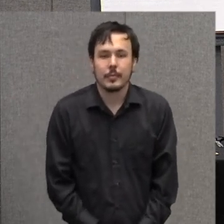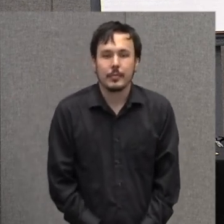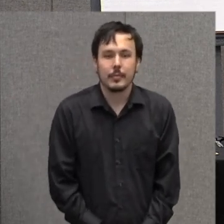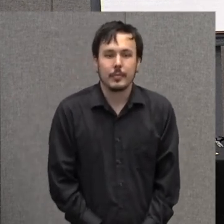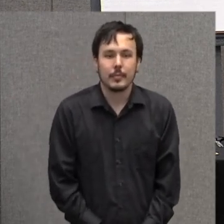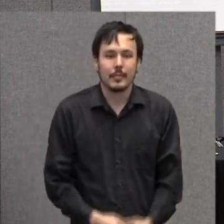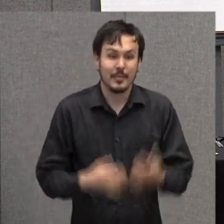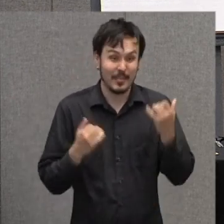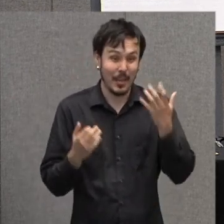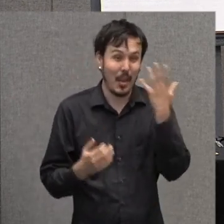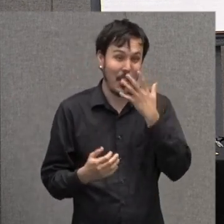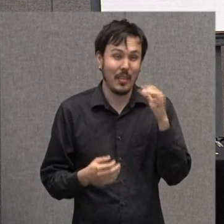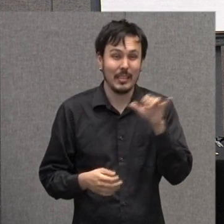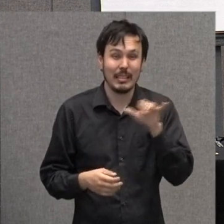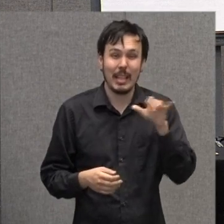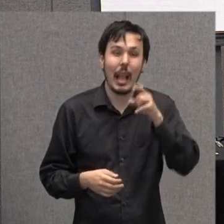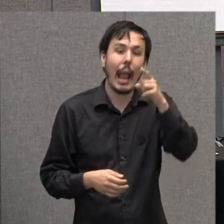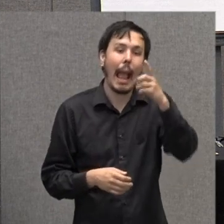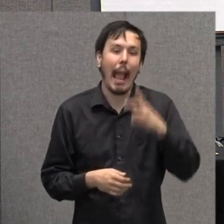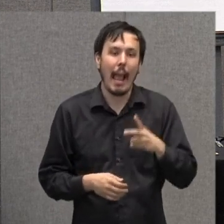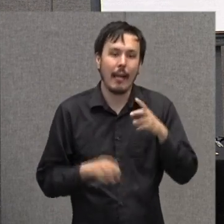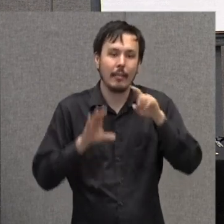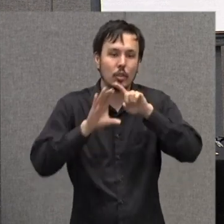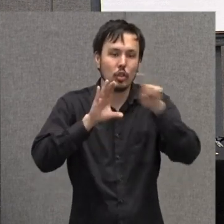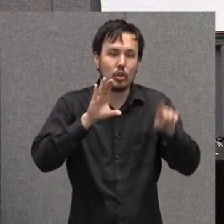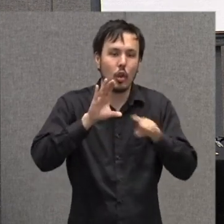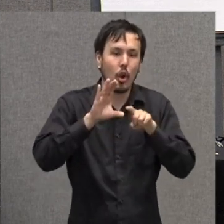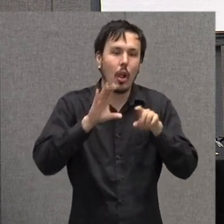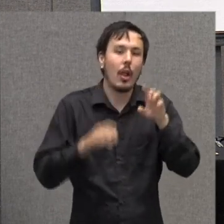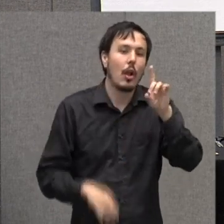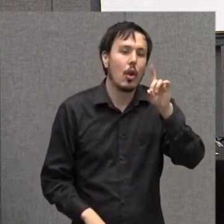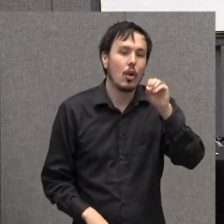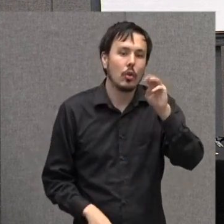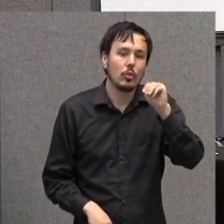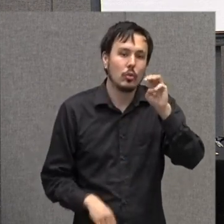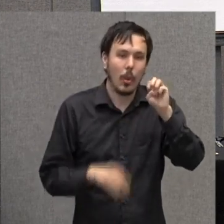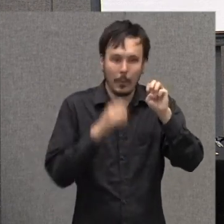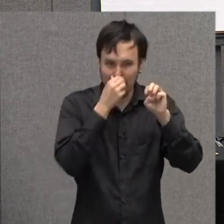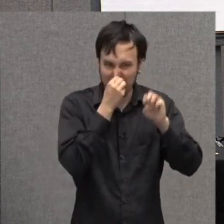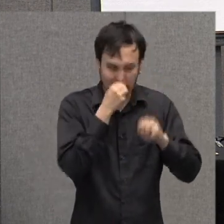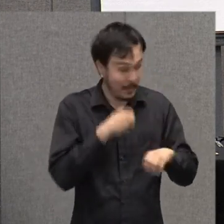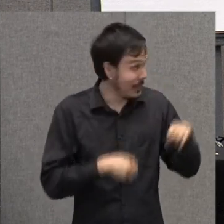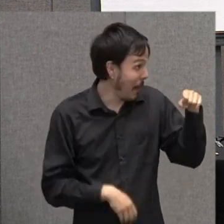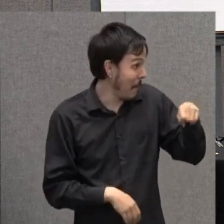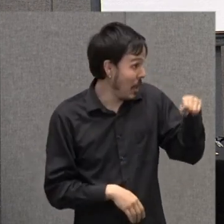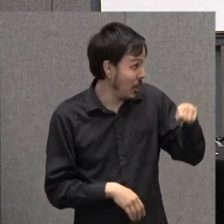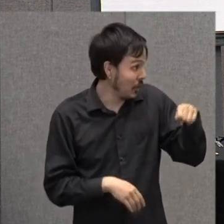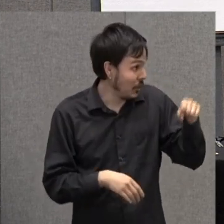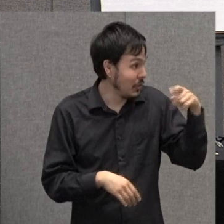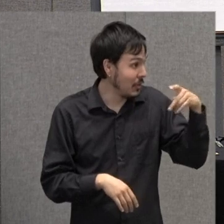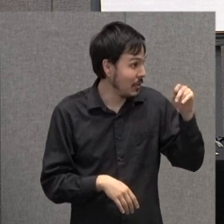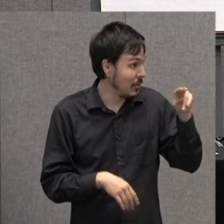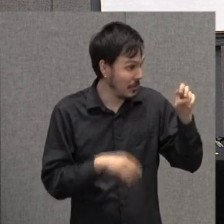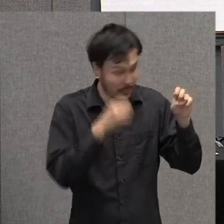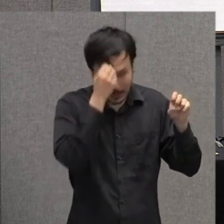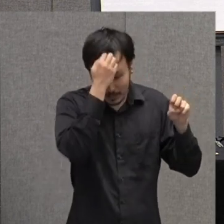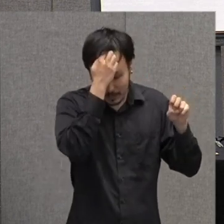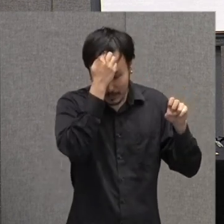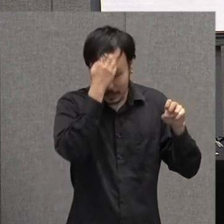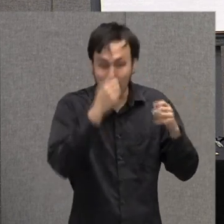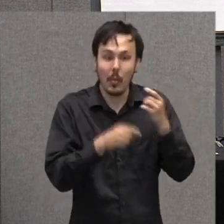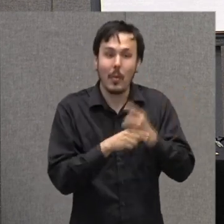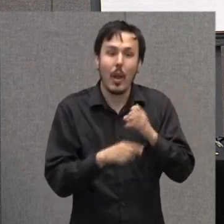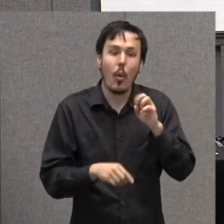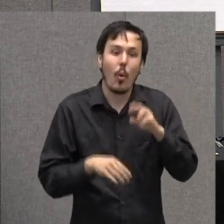So it ends up looking like a semicircle or a dome. It's like a purse or an arch. Spot. Right, exactly. Or a handle,